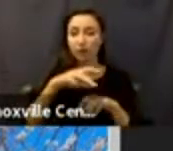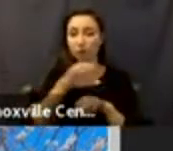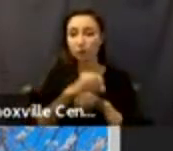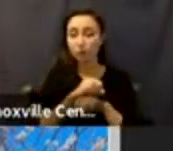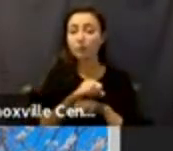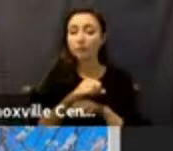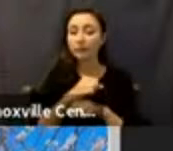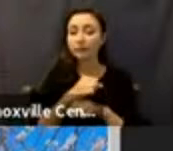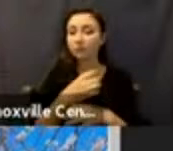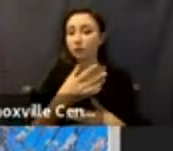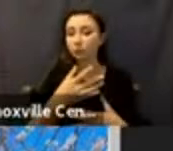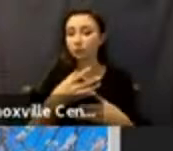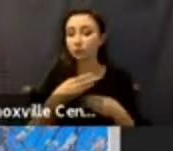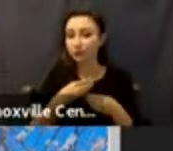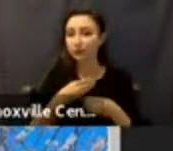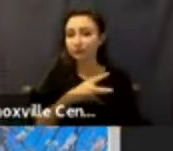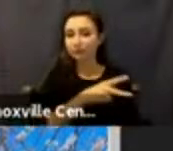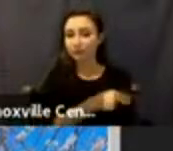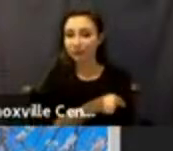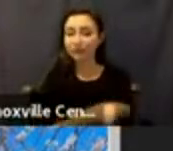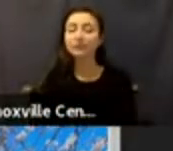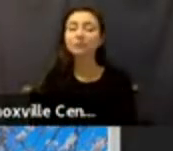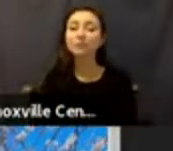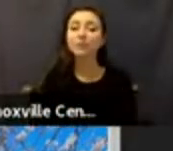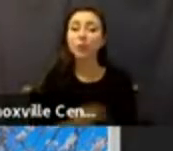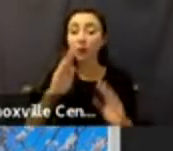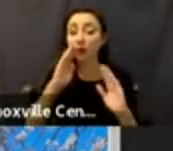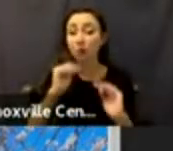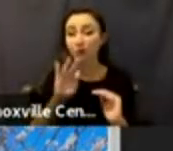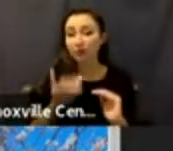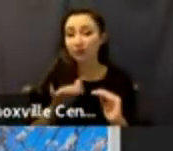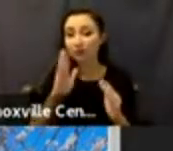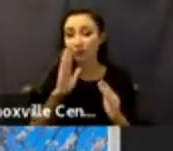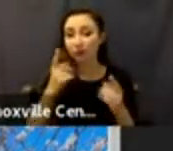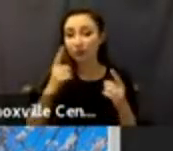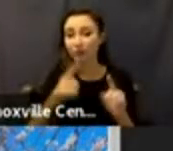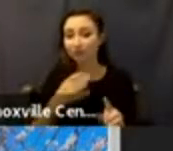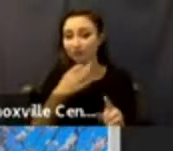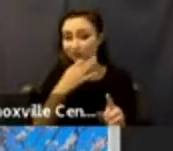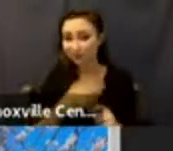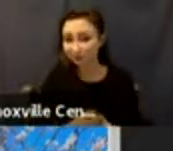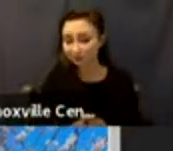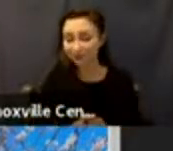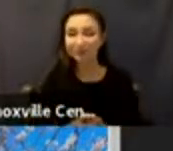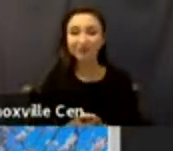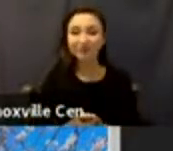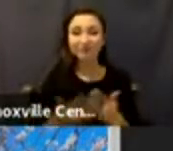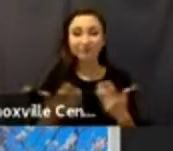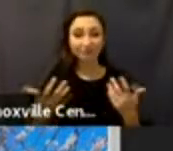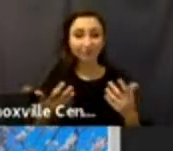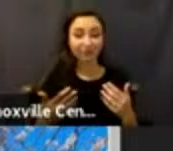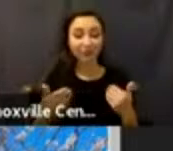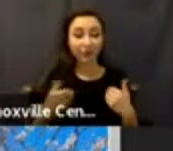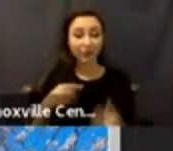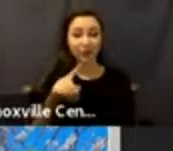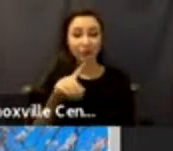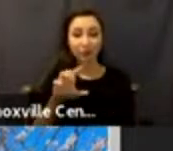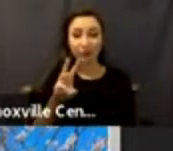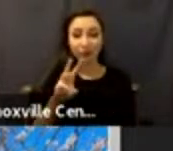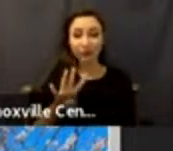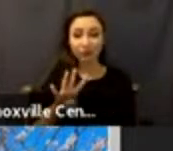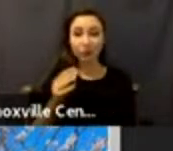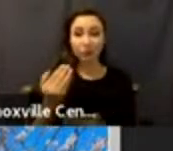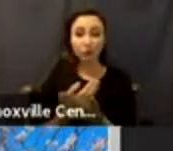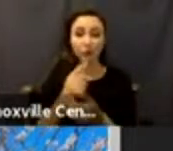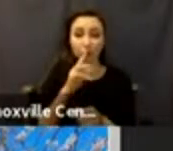their vaccines. So hopefully that'll be coming soon. So we have 164 new confirmed